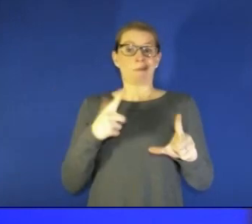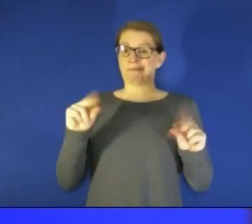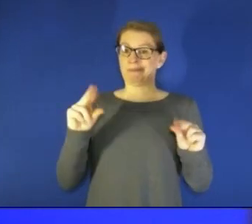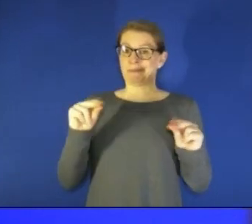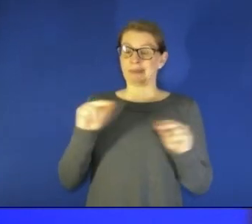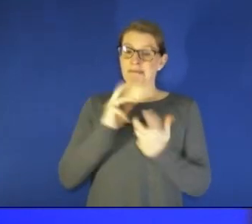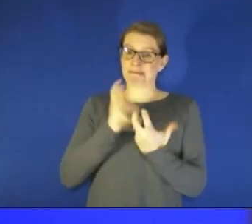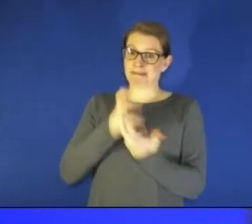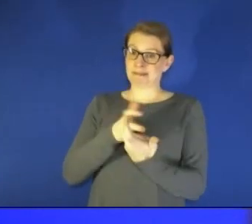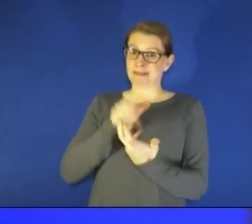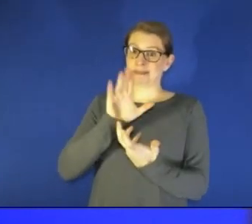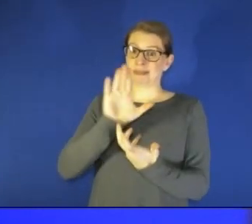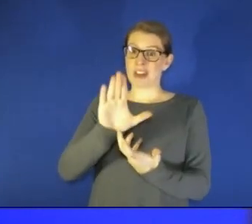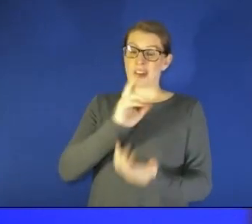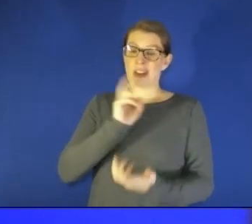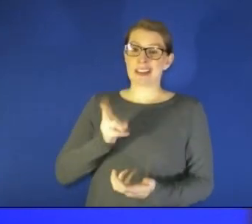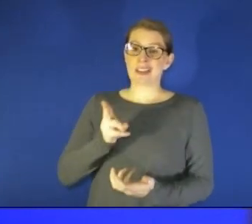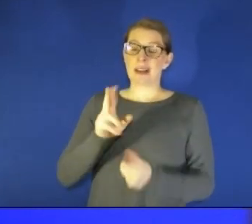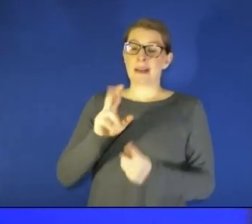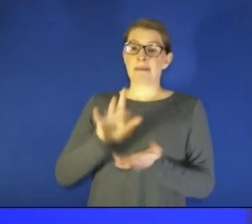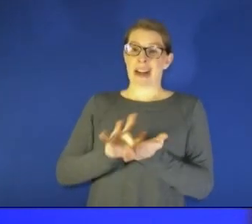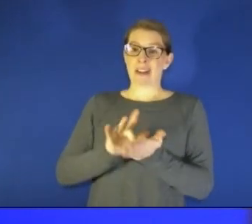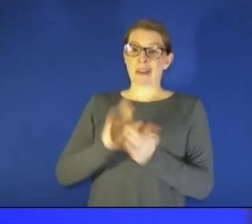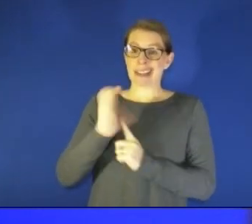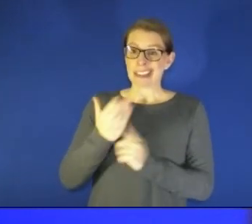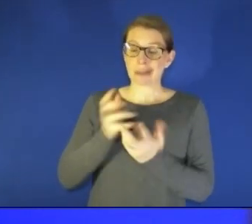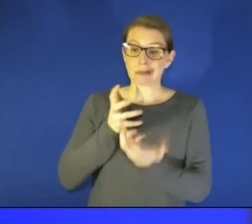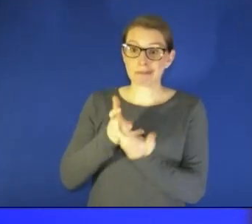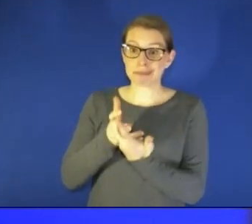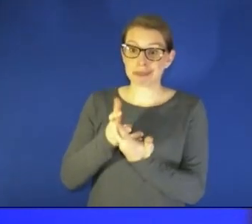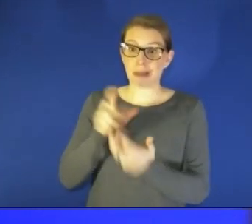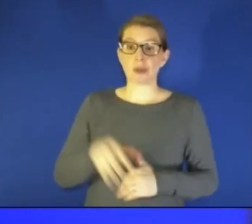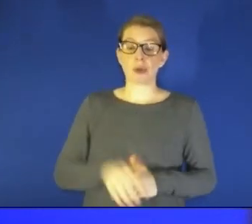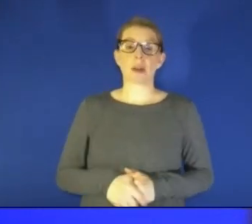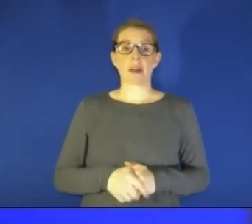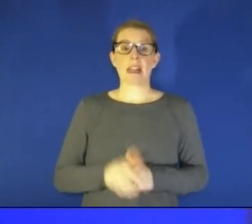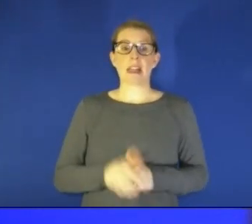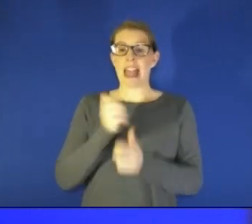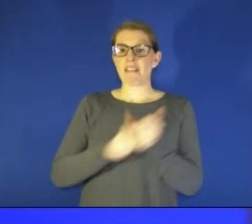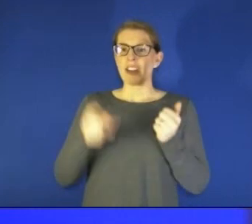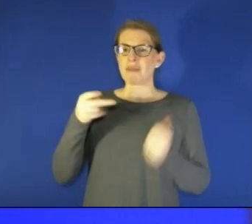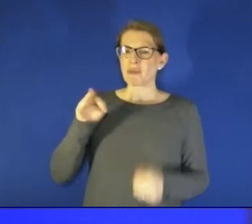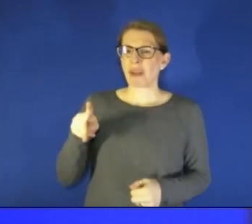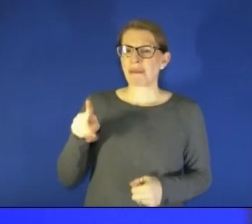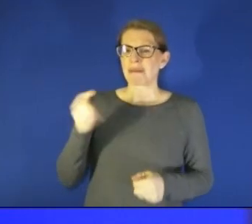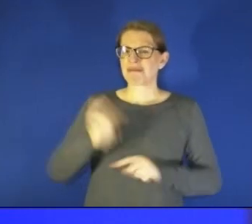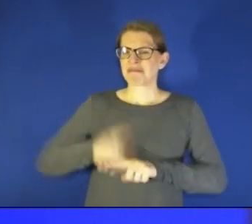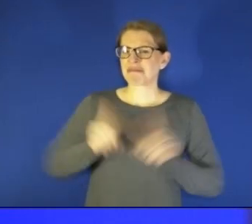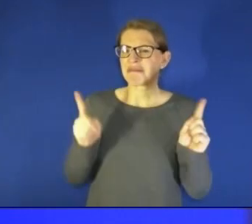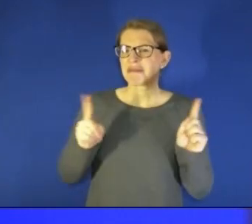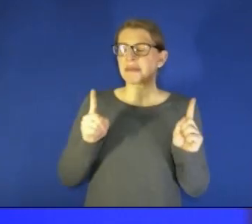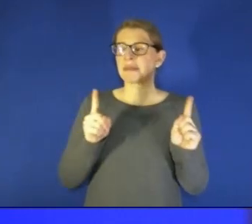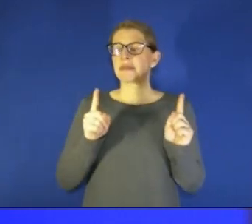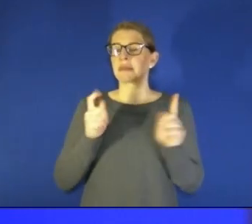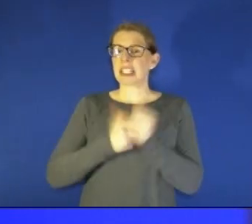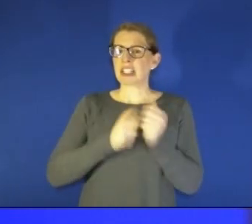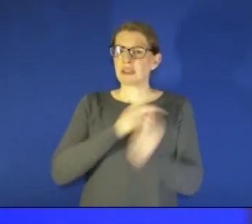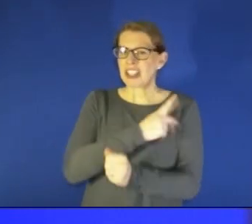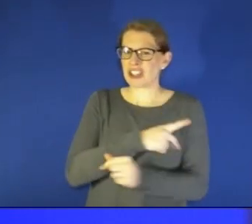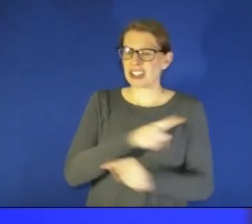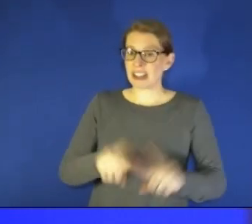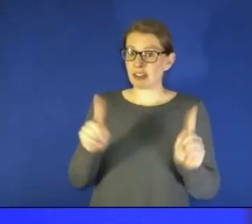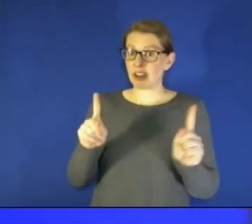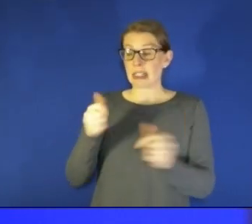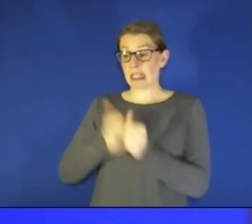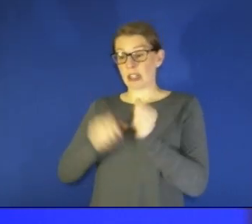their medical conditions. And so every PrEP is a little different. Every patient's treated a little different, and every provider uses their